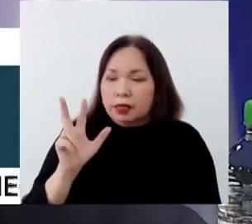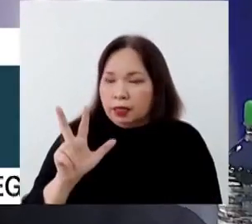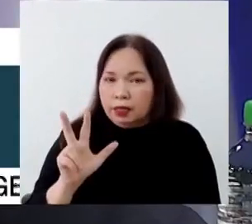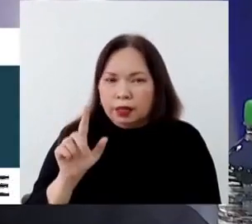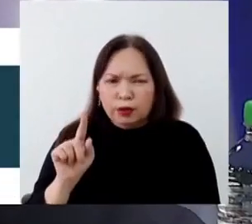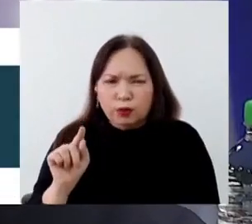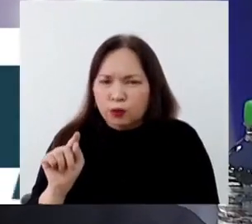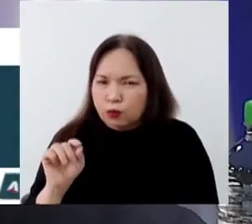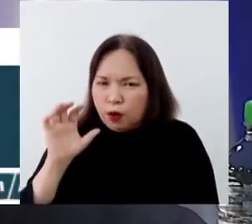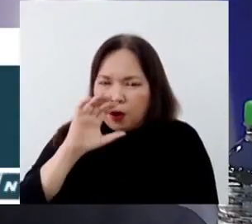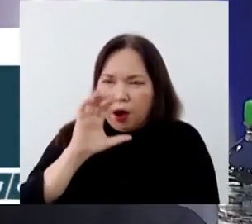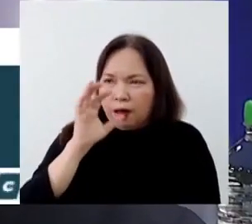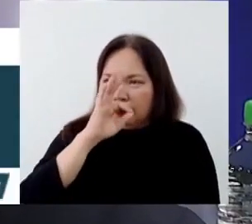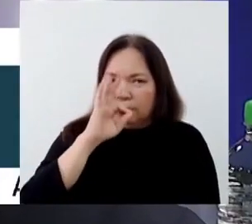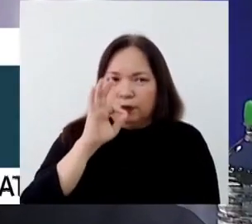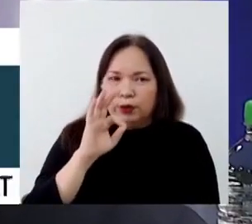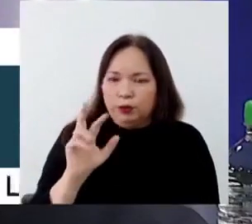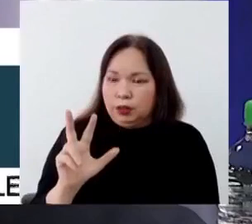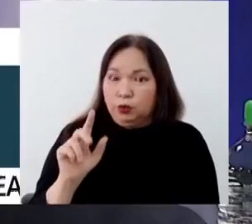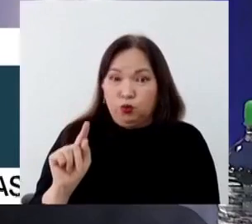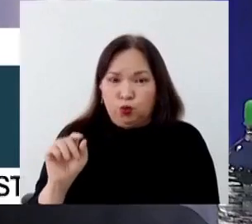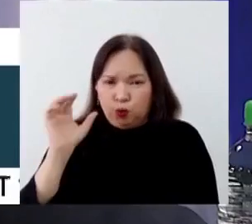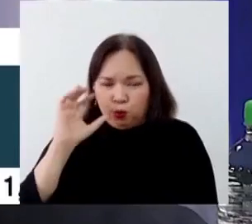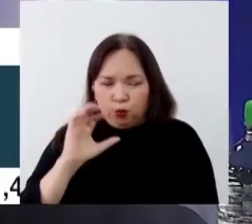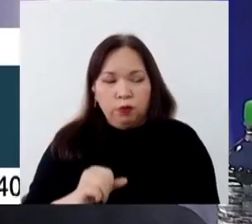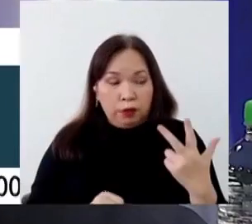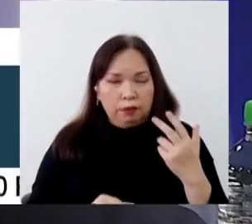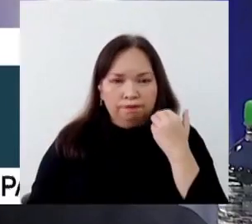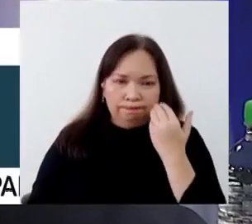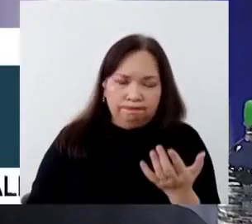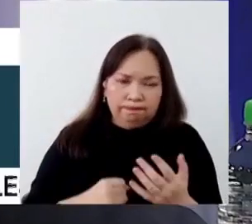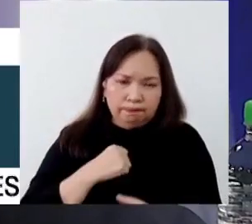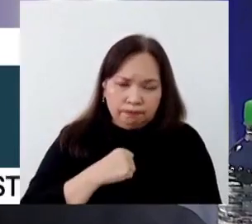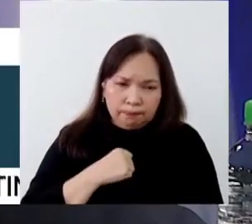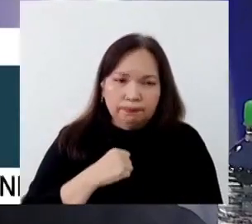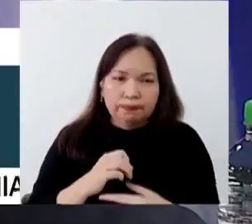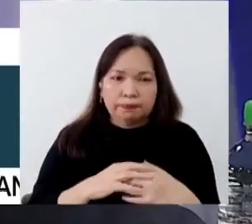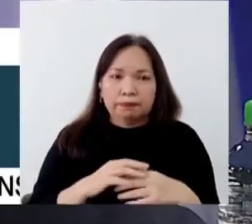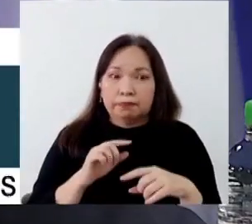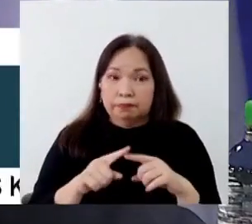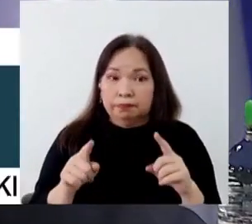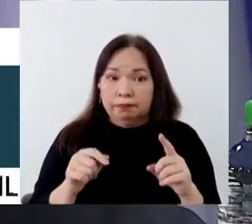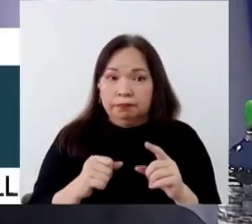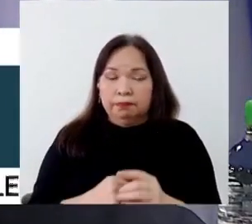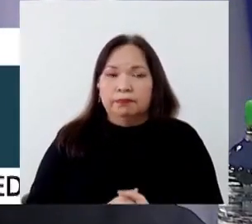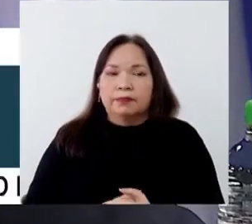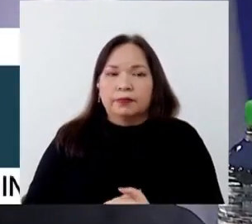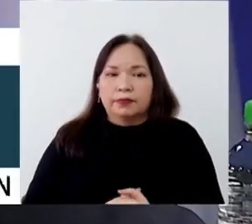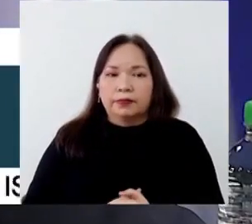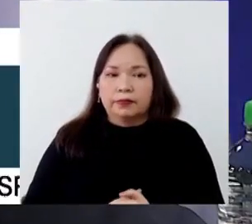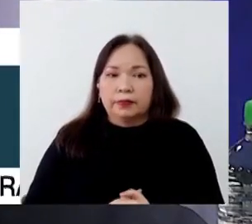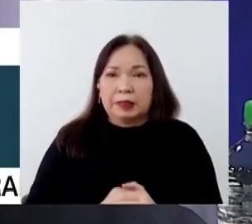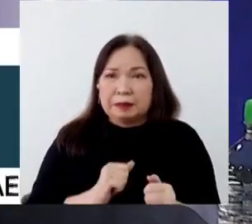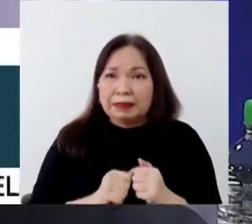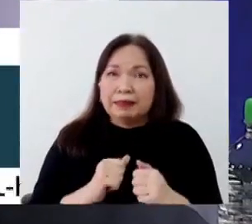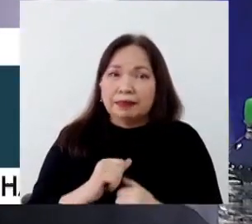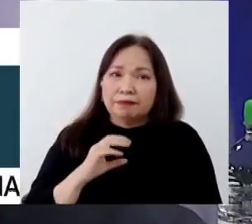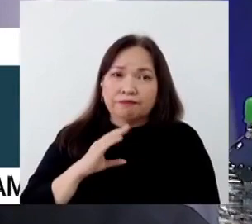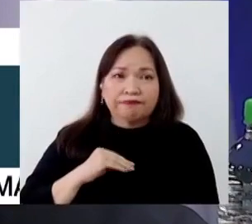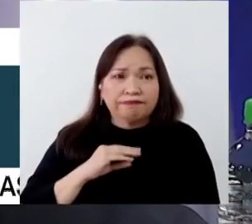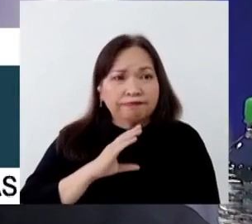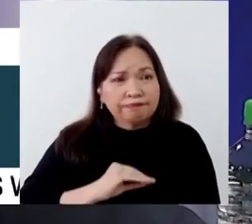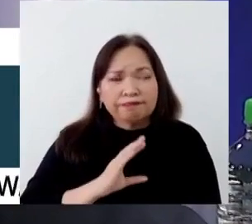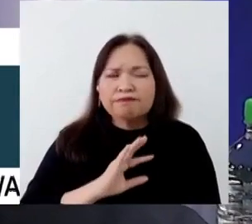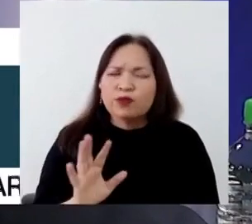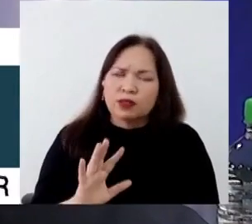three missing Filipinos still. However, it doesn't mean that there's no hope, because as we